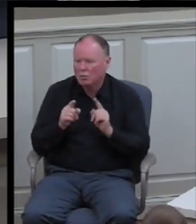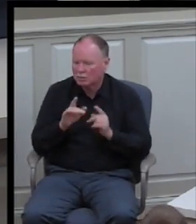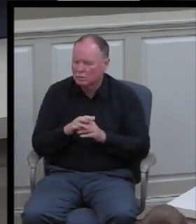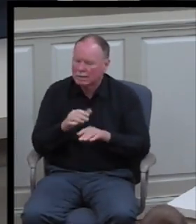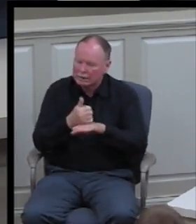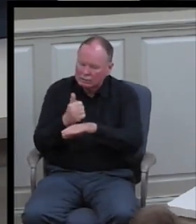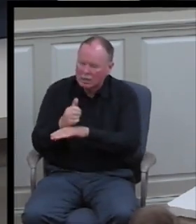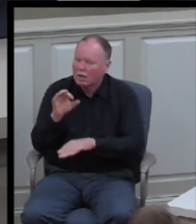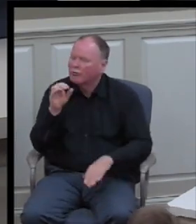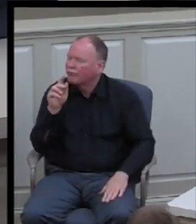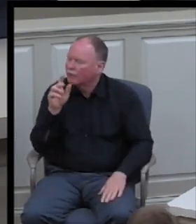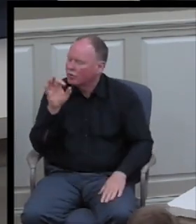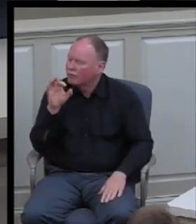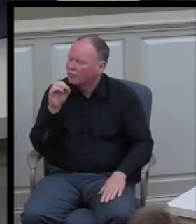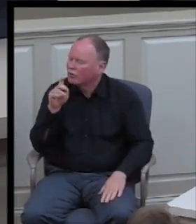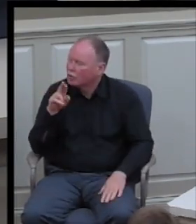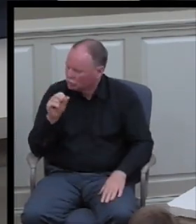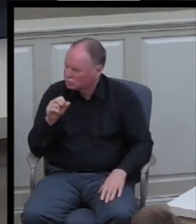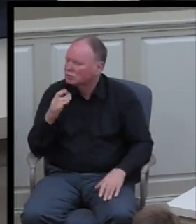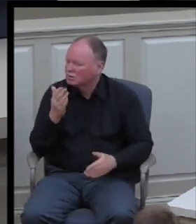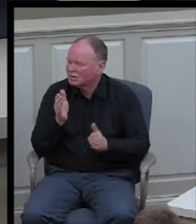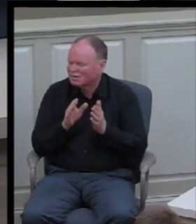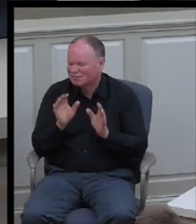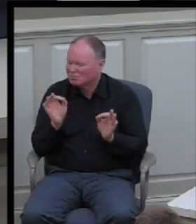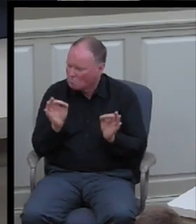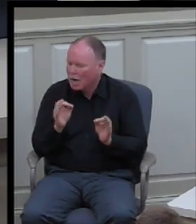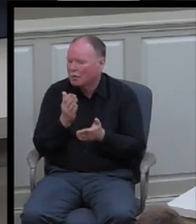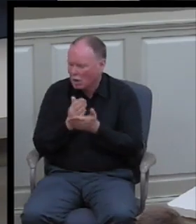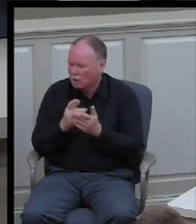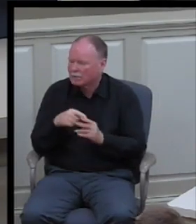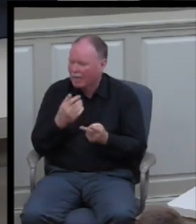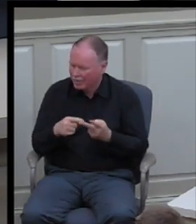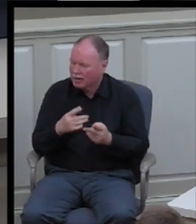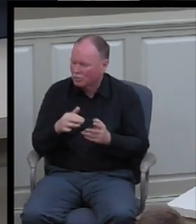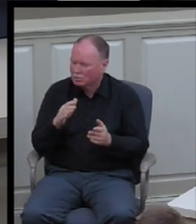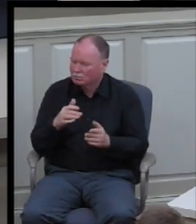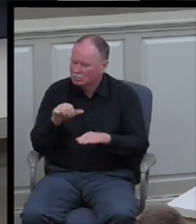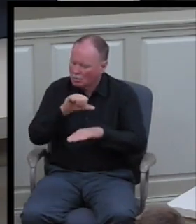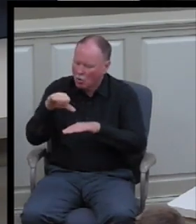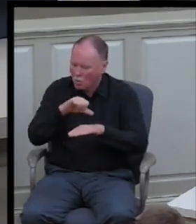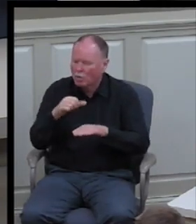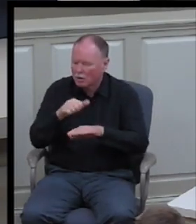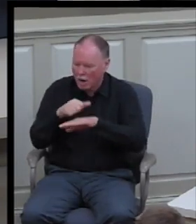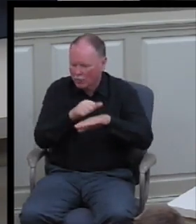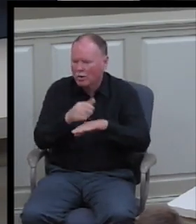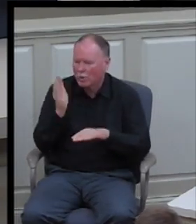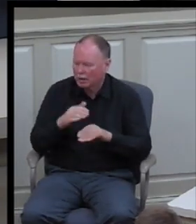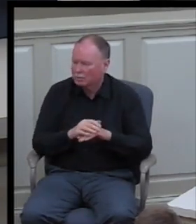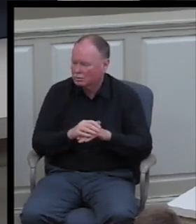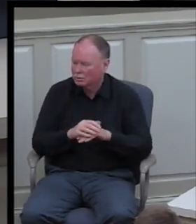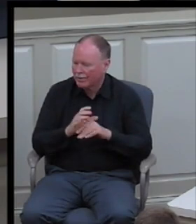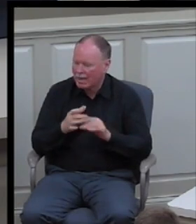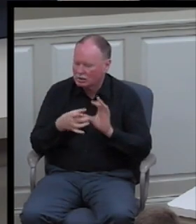and minor components prior to finished concrete work, and then we'll plumb it up. That's All right. a joint